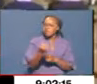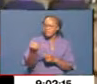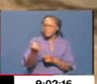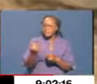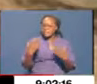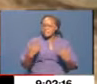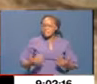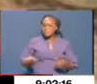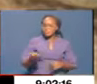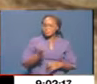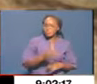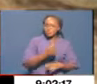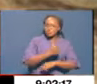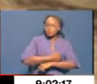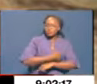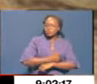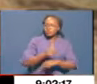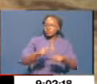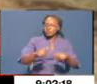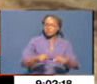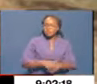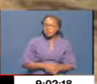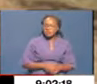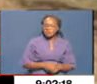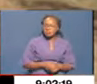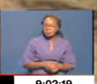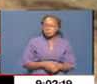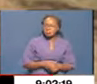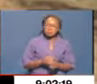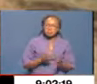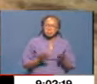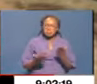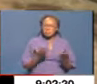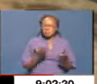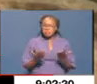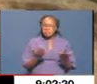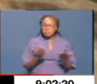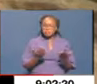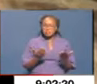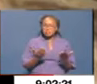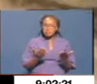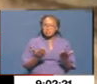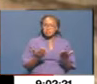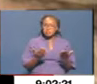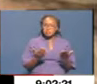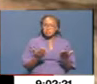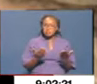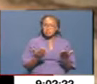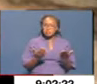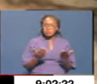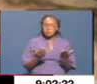reported back. That's another year because of the due course.